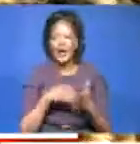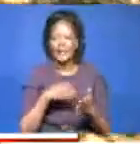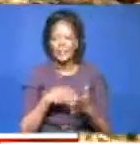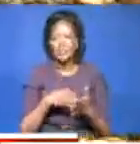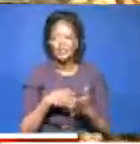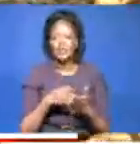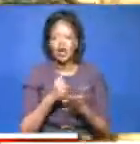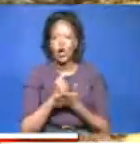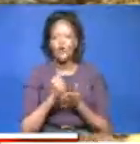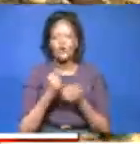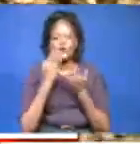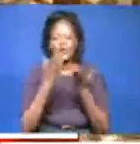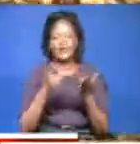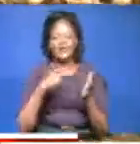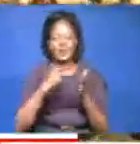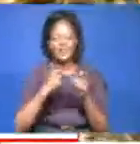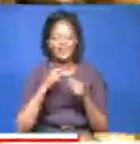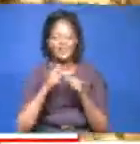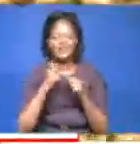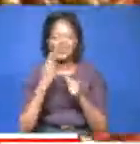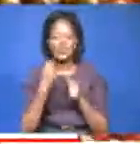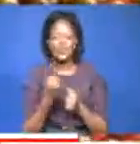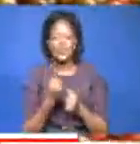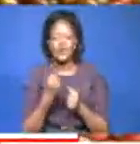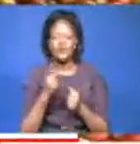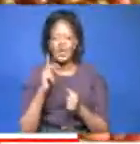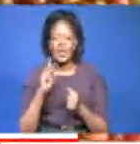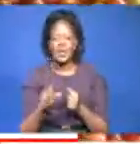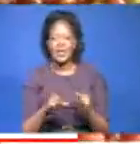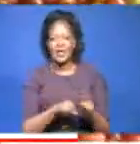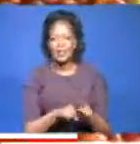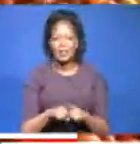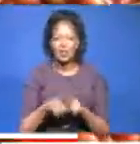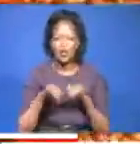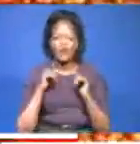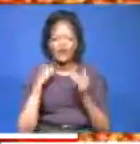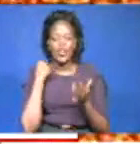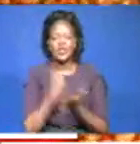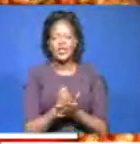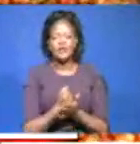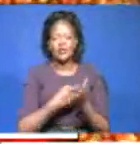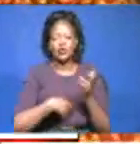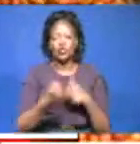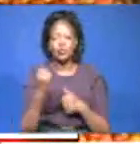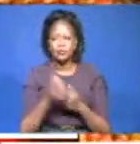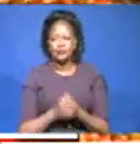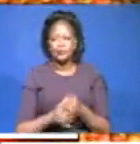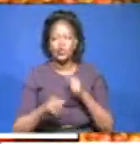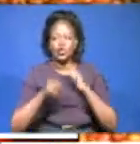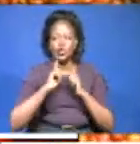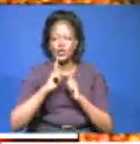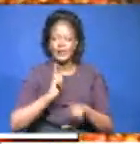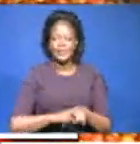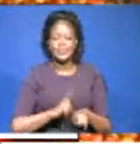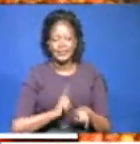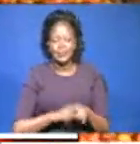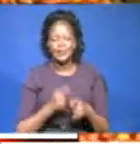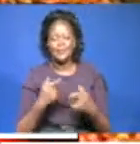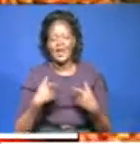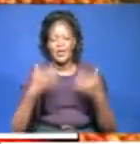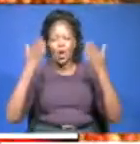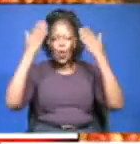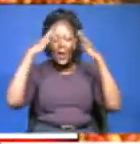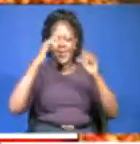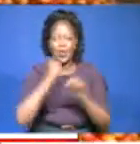their factories at 20 shillings per kilogram as they wait for their coffee to be sold. Speaking during a sensitization exercise